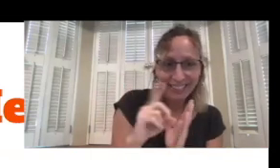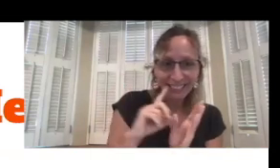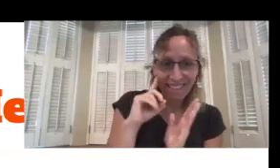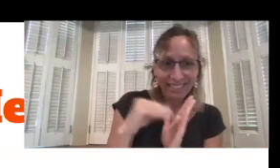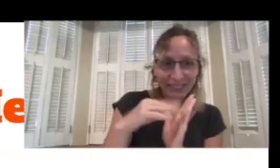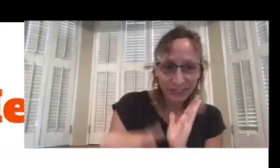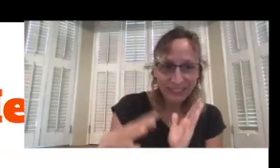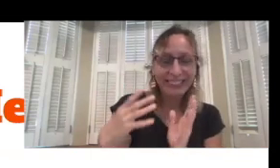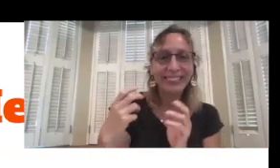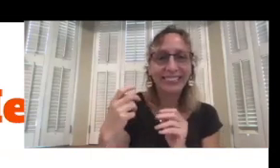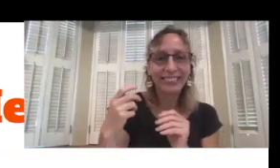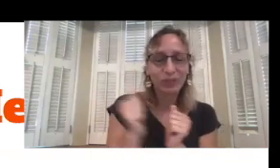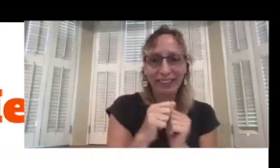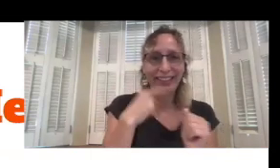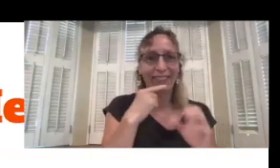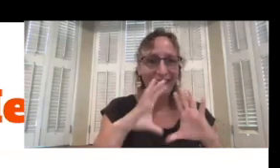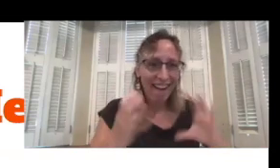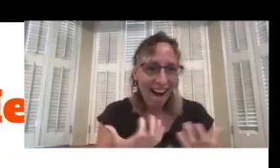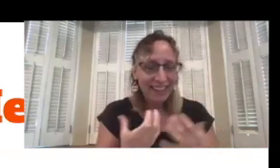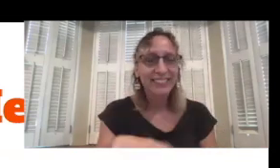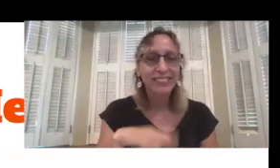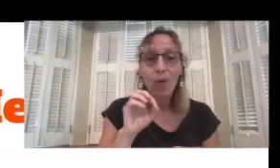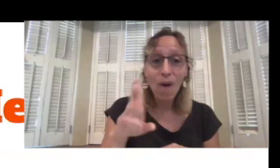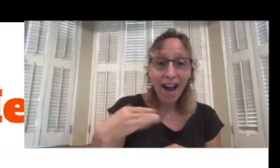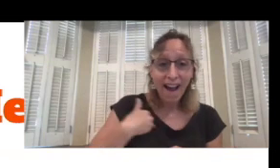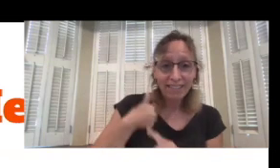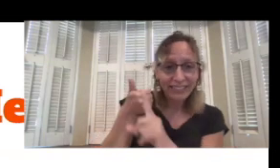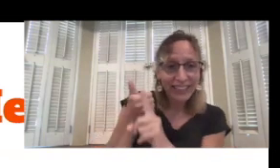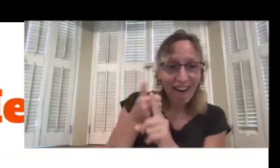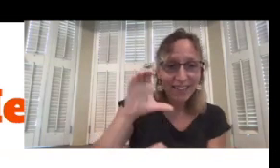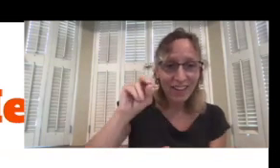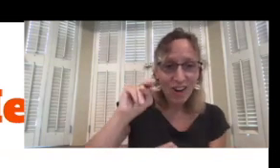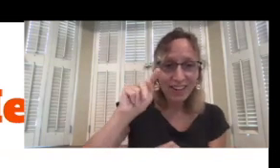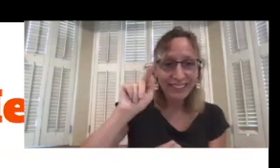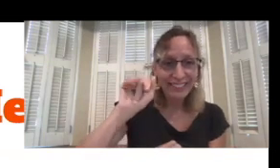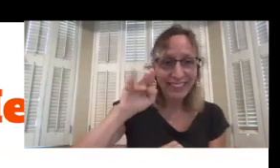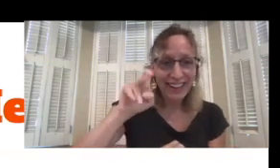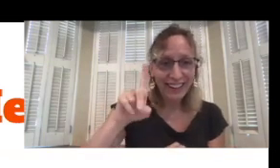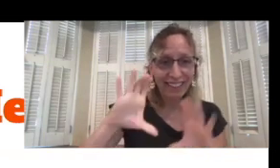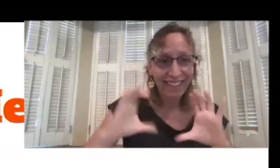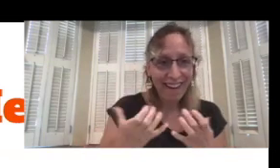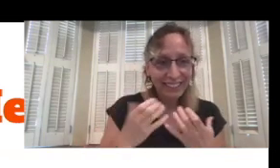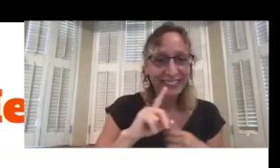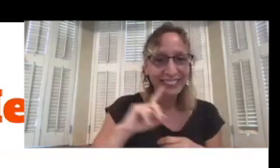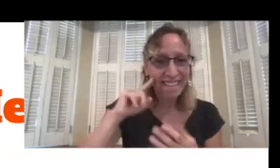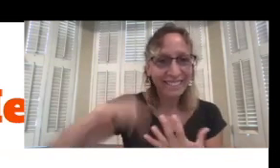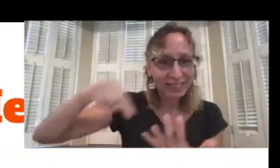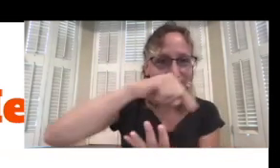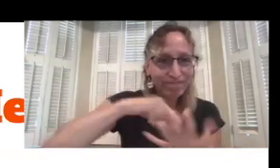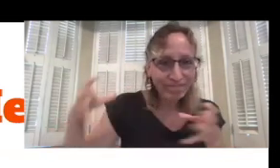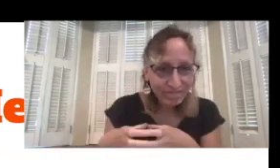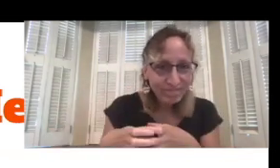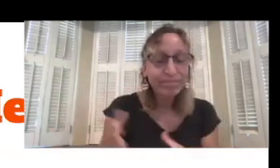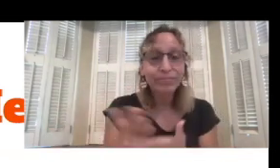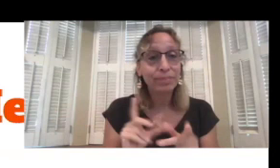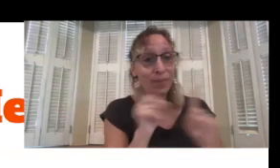Some students are the only deaf person in their entire school, or they may have self-contained classrooms